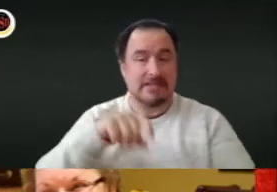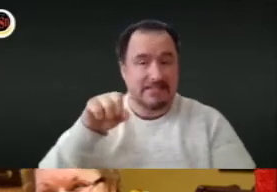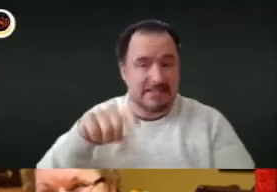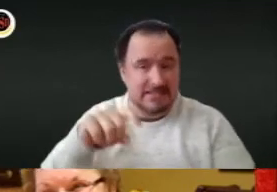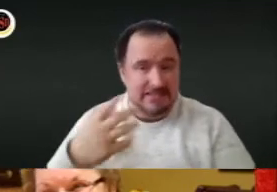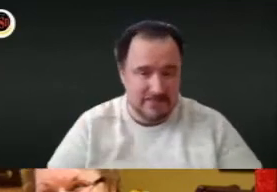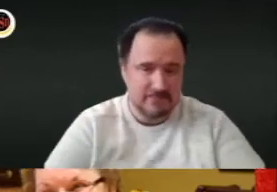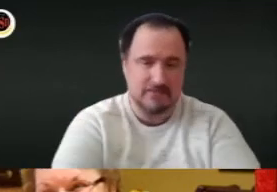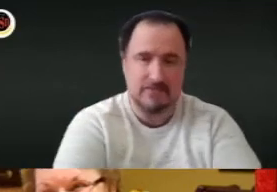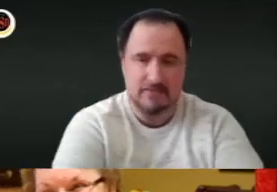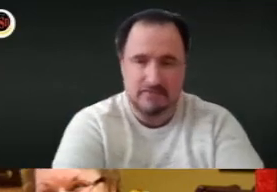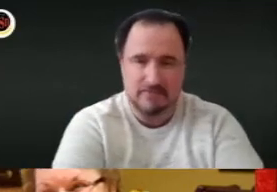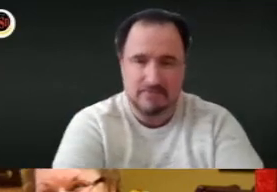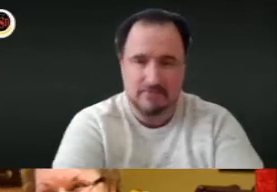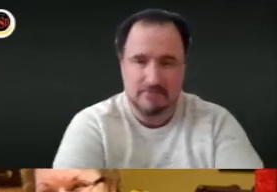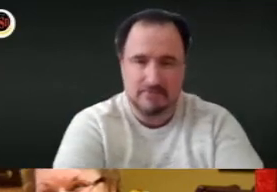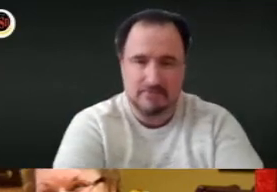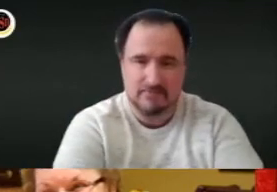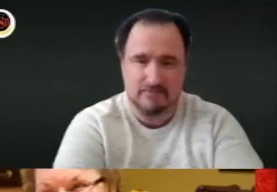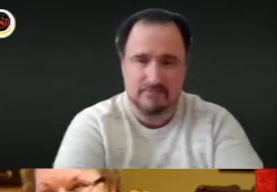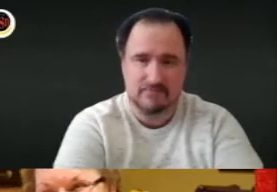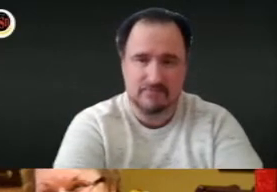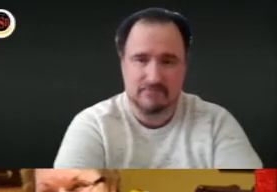time, Thanksgiving needs.